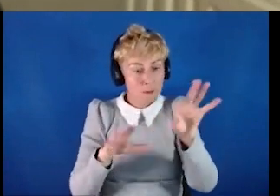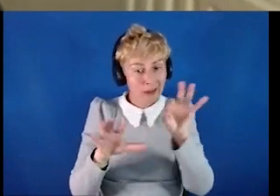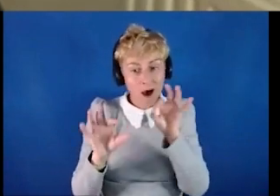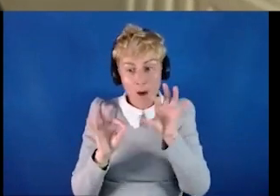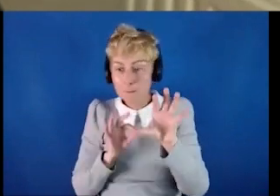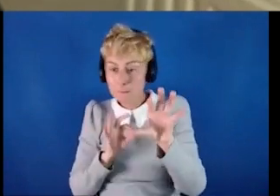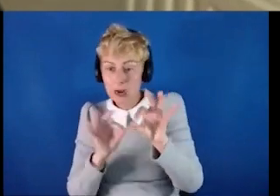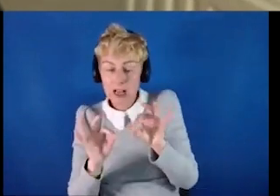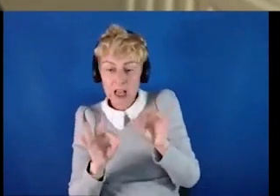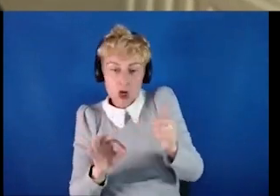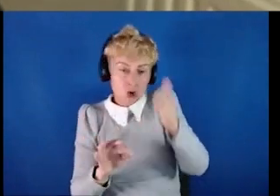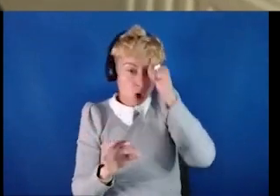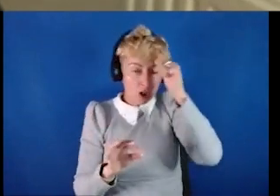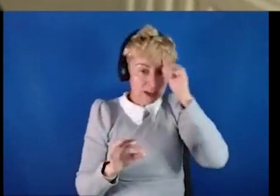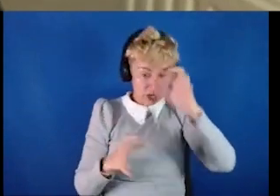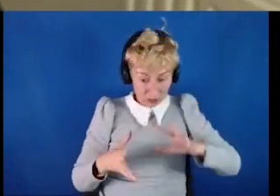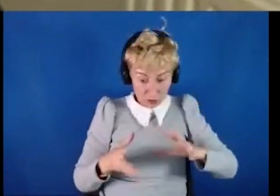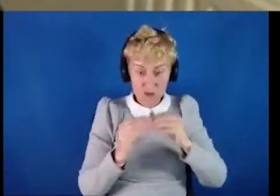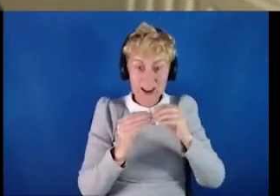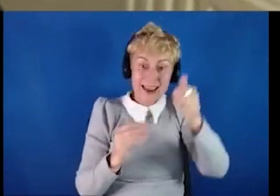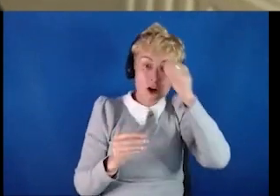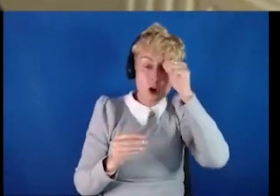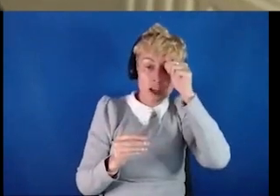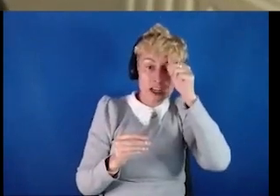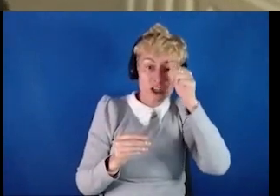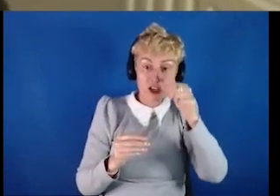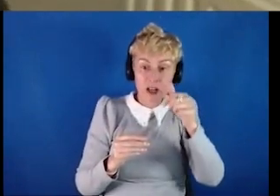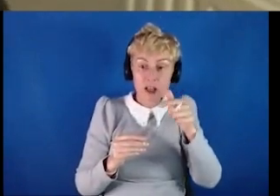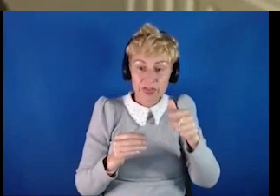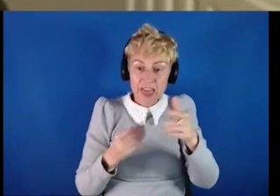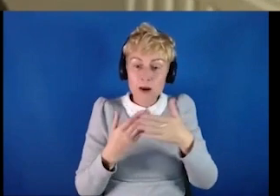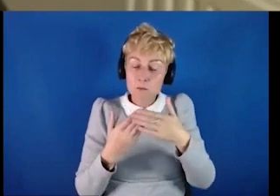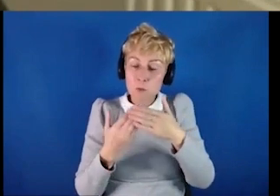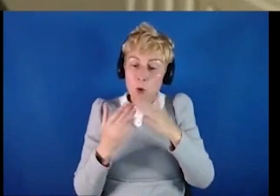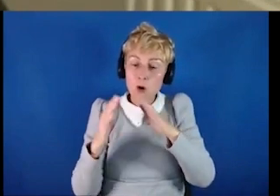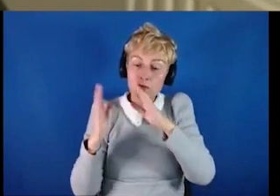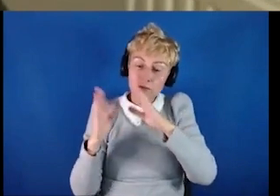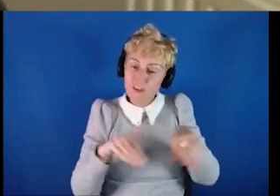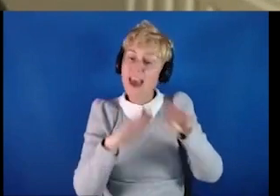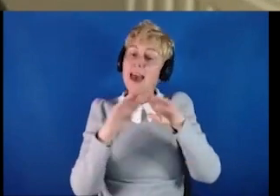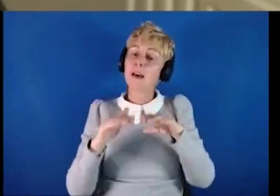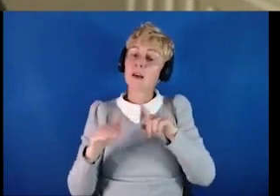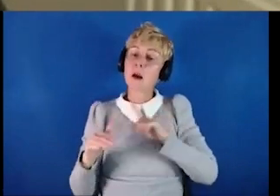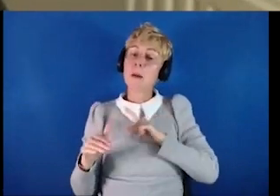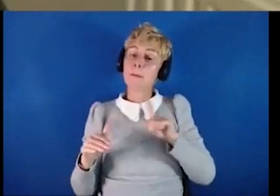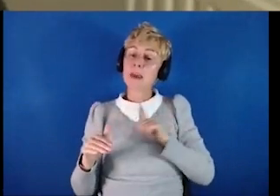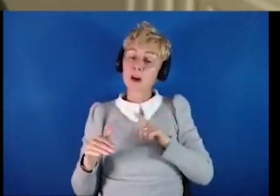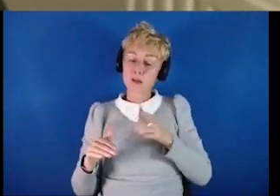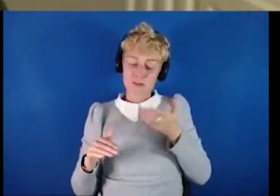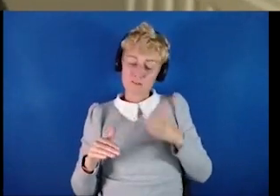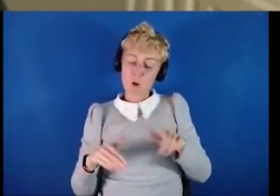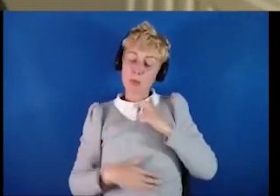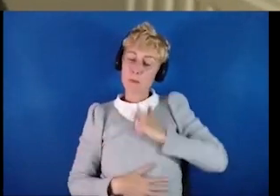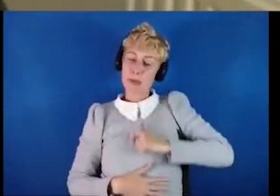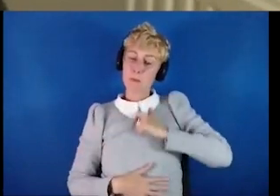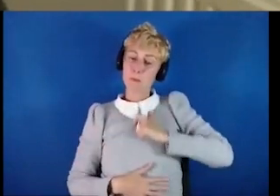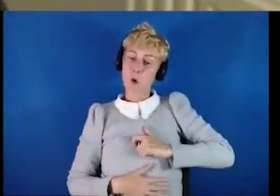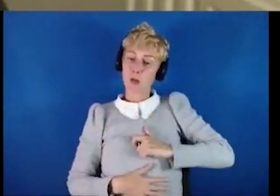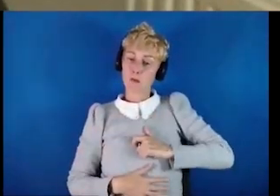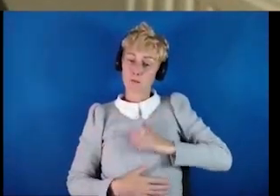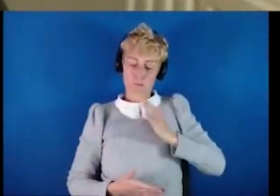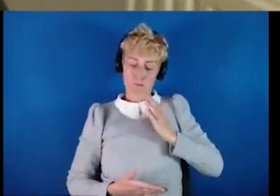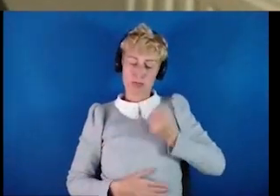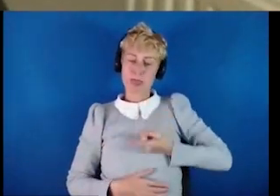those knowledge, that creation of knowledge becomes more democratized, becomes more from the people who are